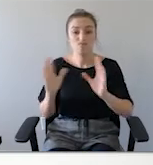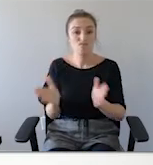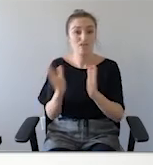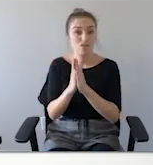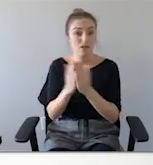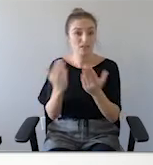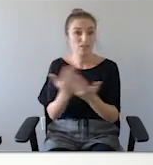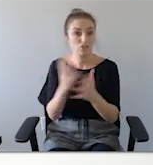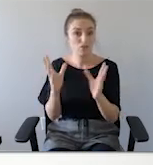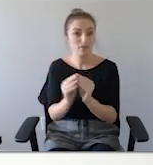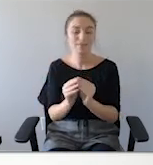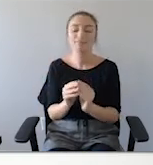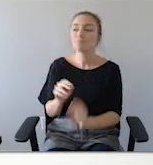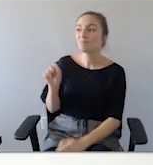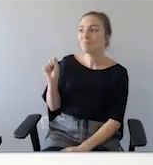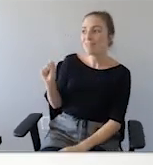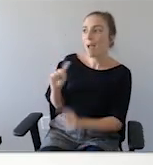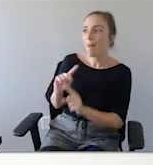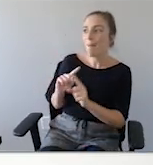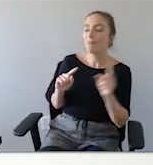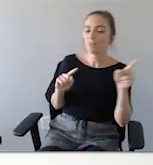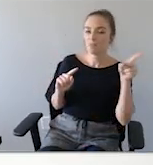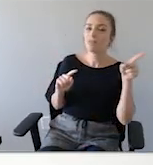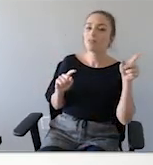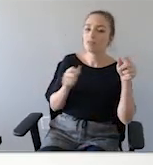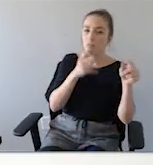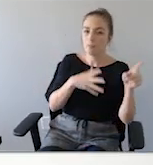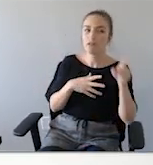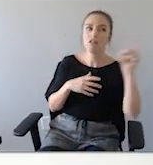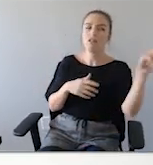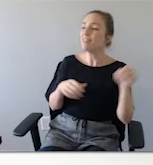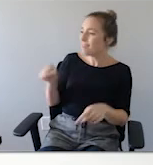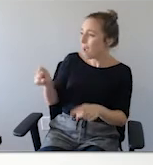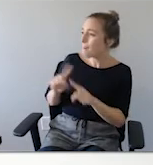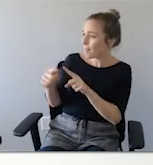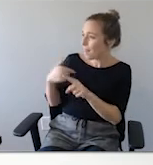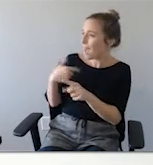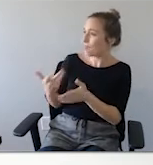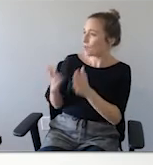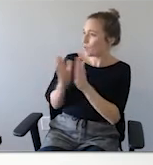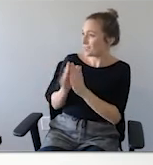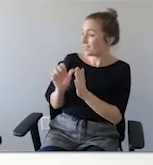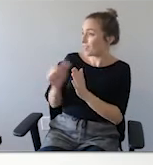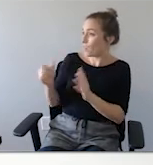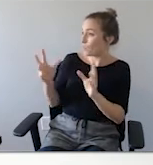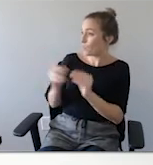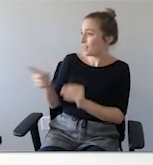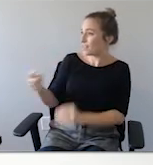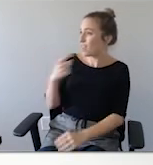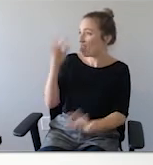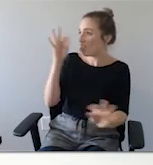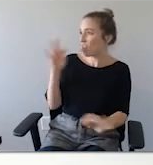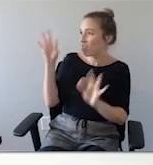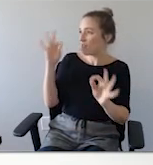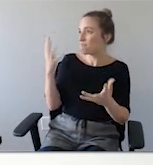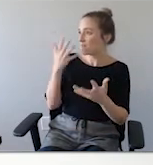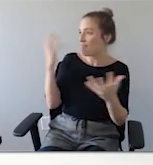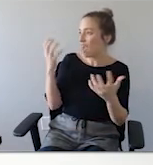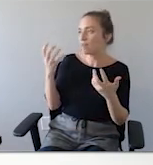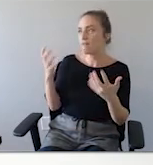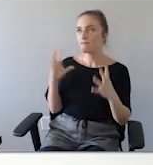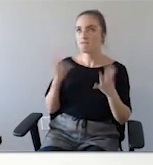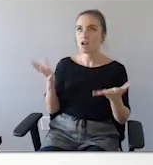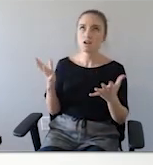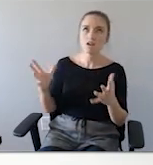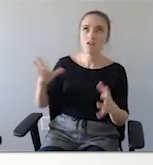their eyes, they give me Oh, a yeah. hard time. Yeah. What? We gotta do this again. You know? Yeah, no, I would, and it's like data too. When my son